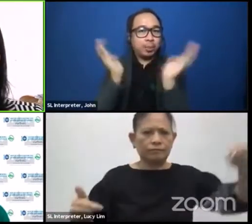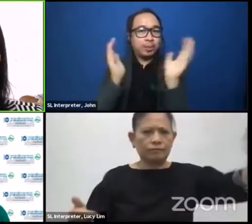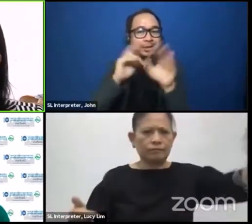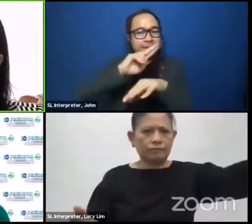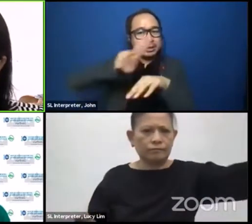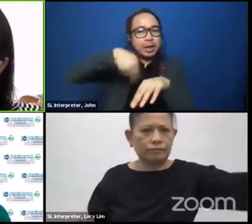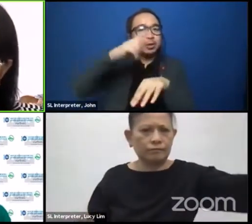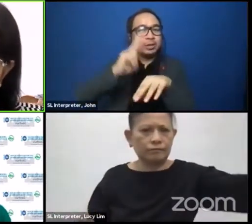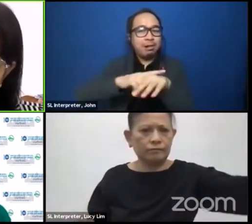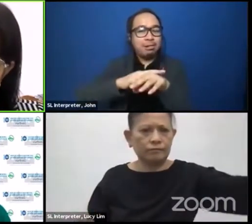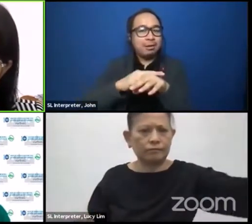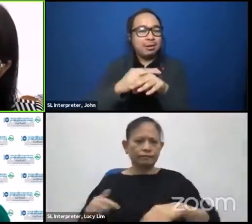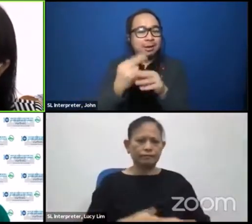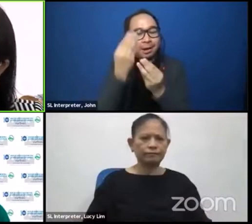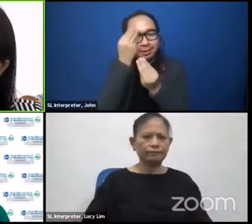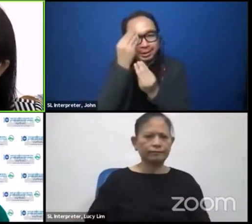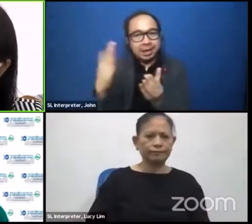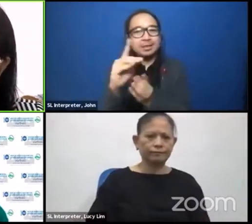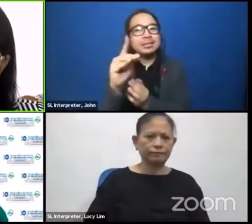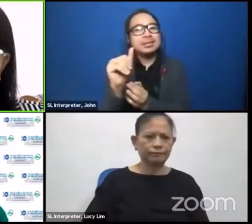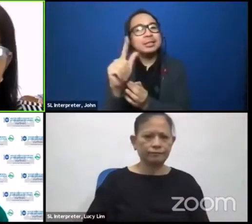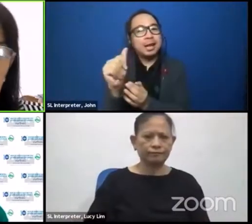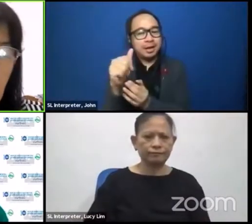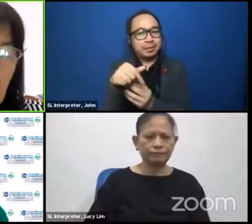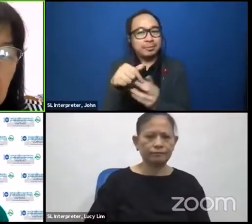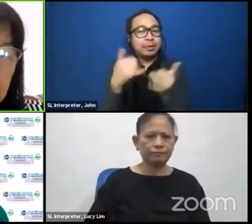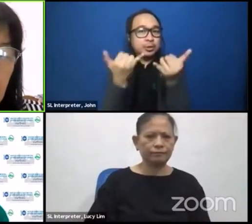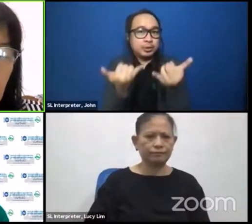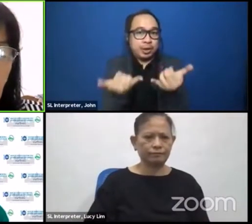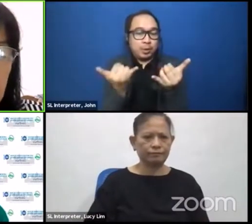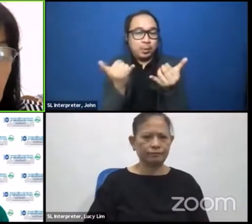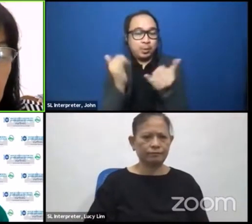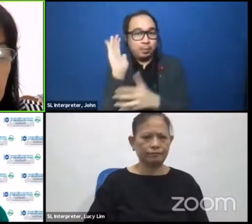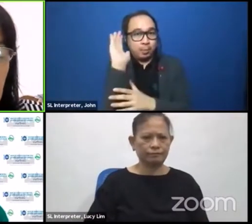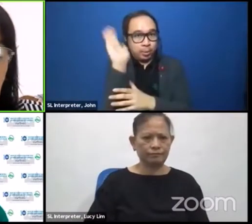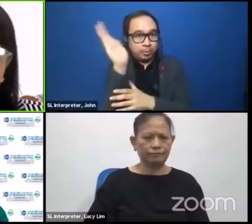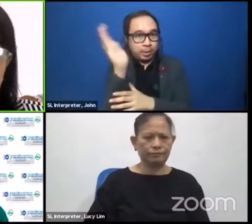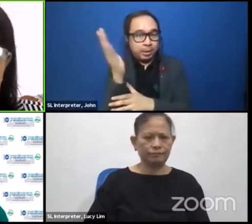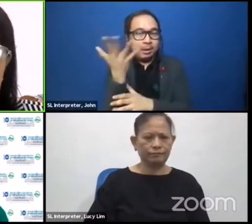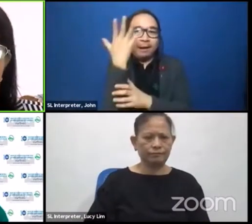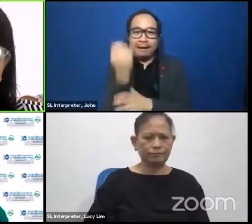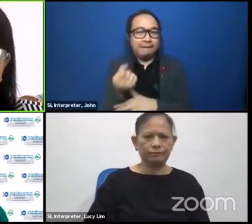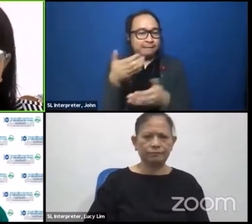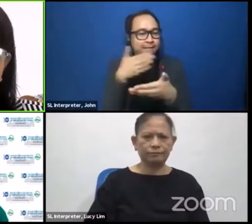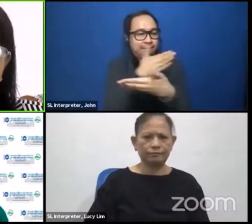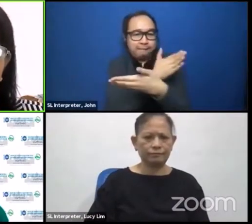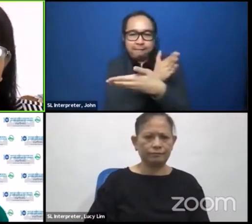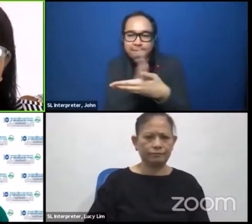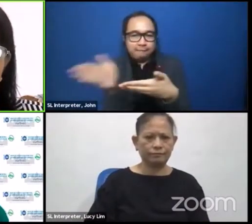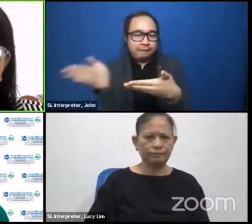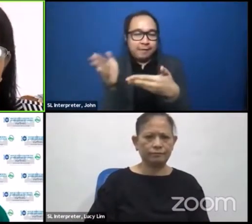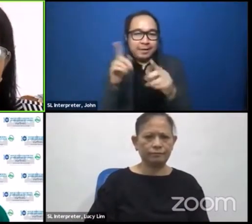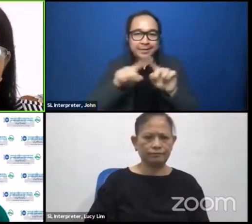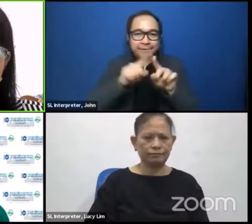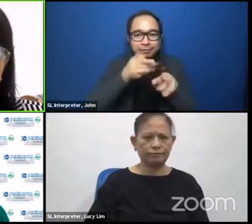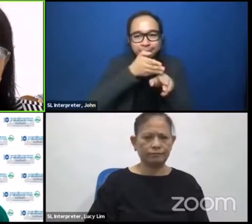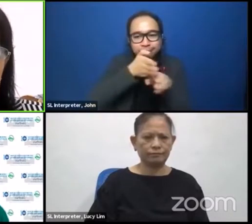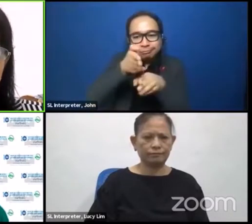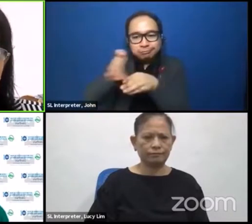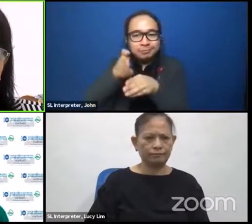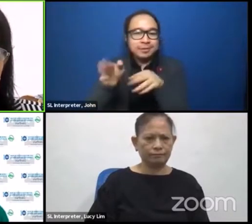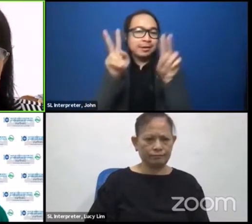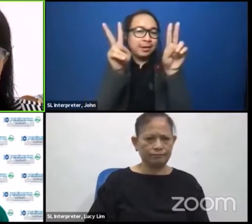subject. Today, our session will have a wide coverage of various aspects to our theme of